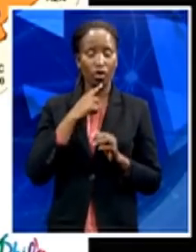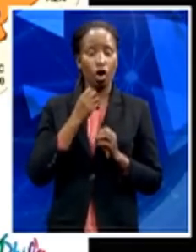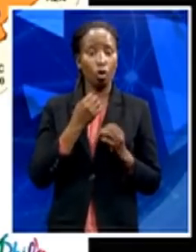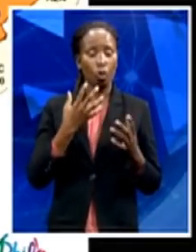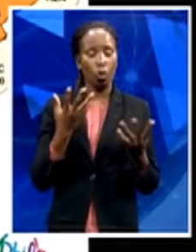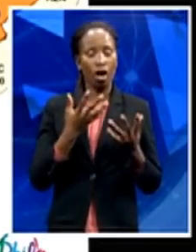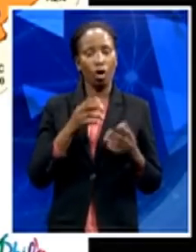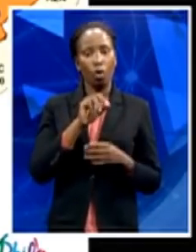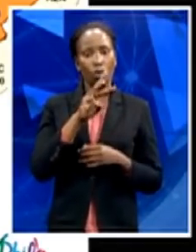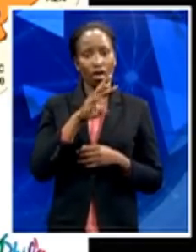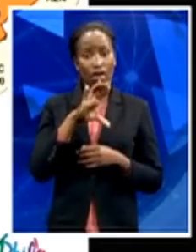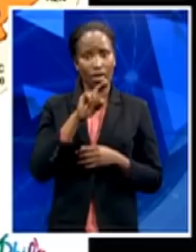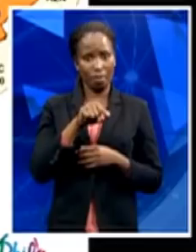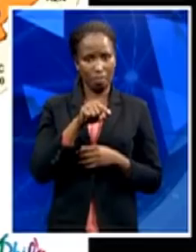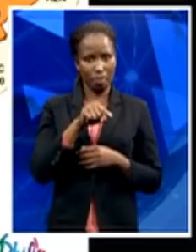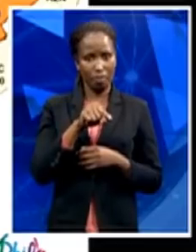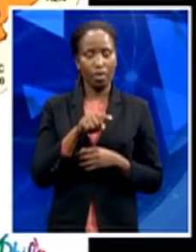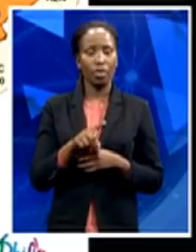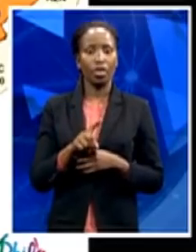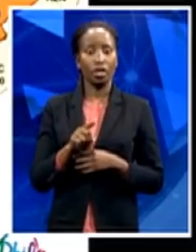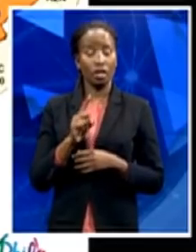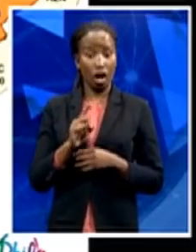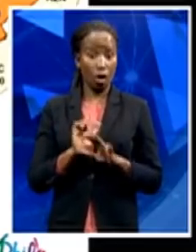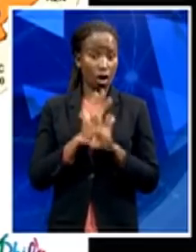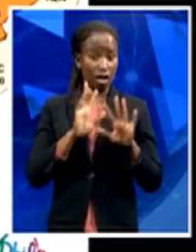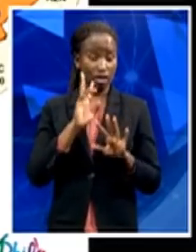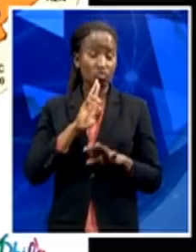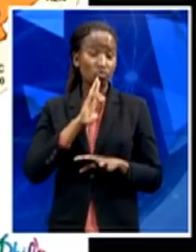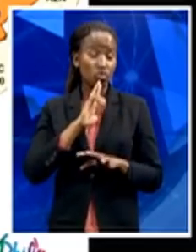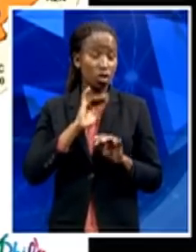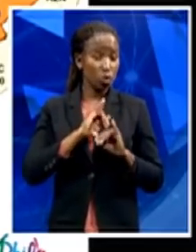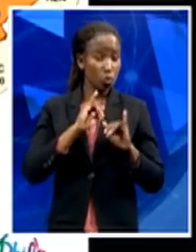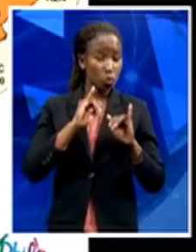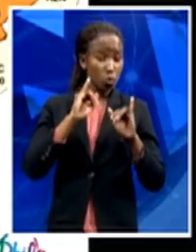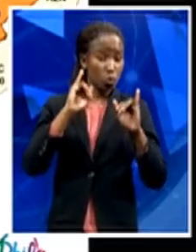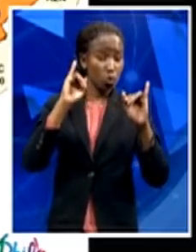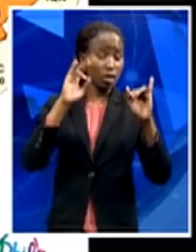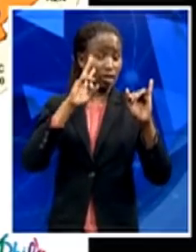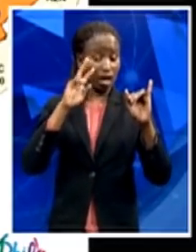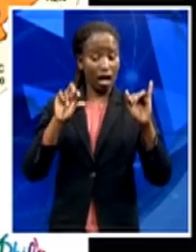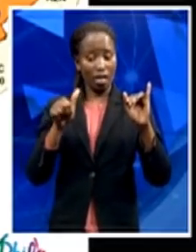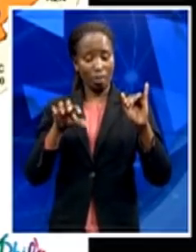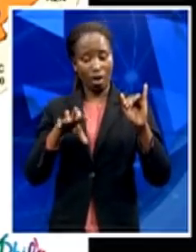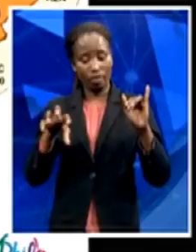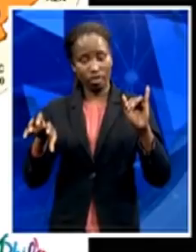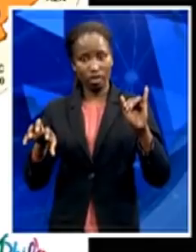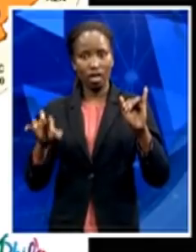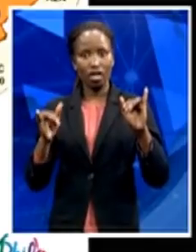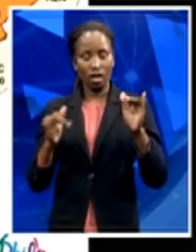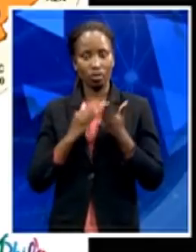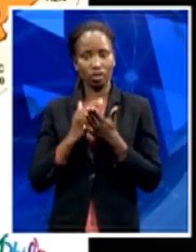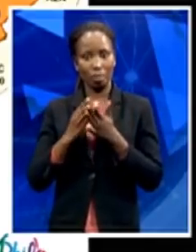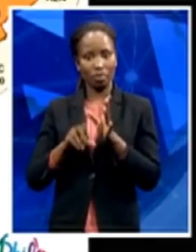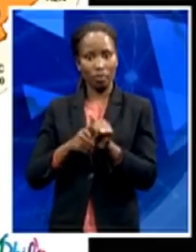the color becomes more red, we can see that the other provinces are slowly following. It started with Free State on